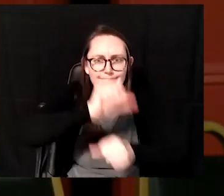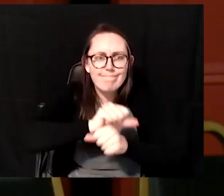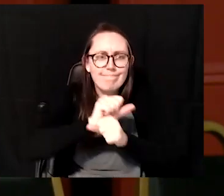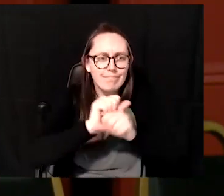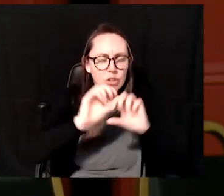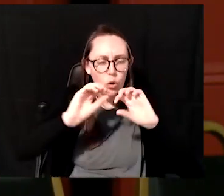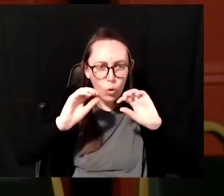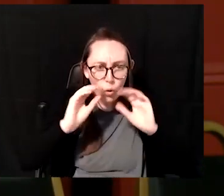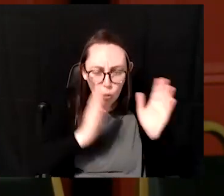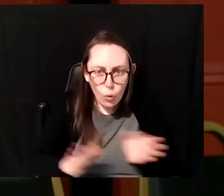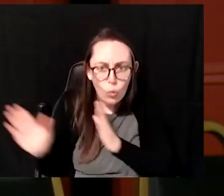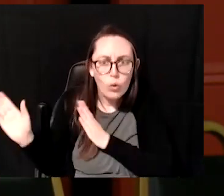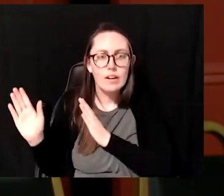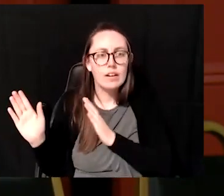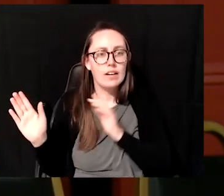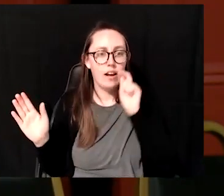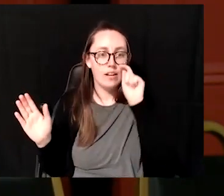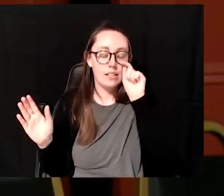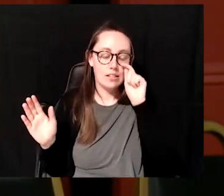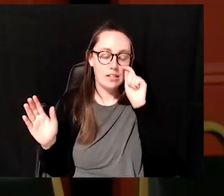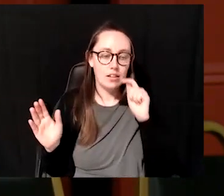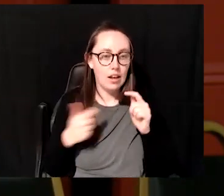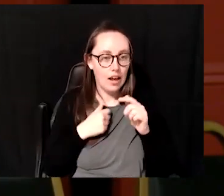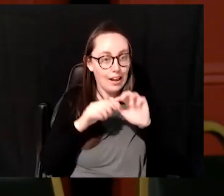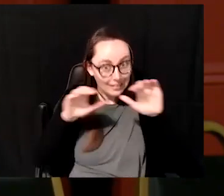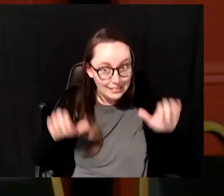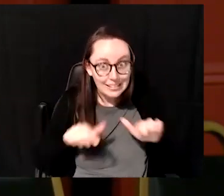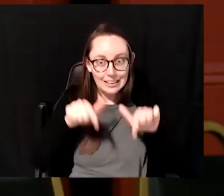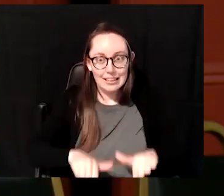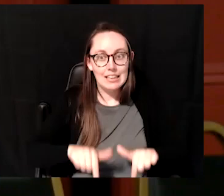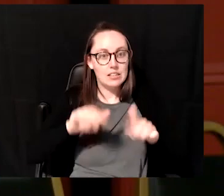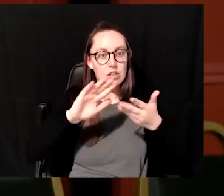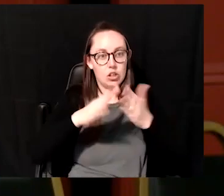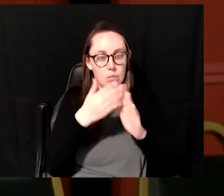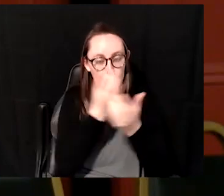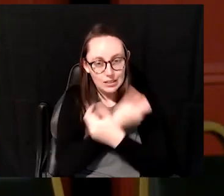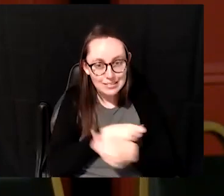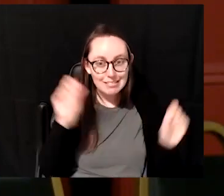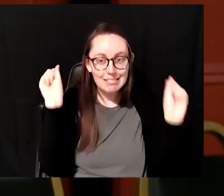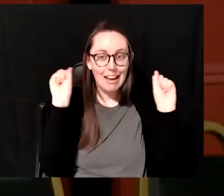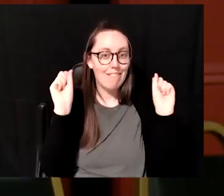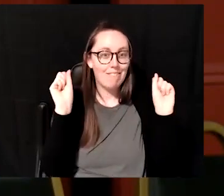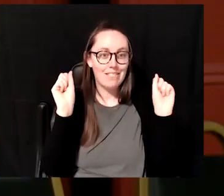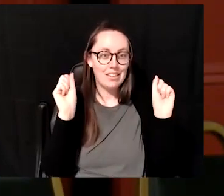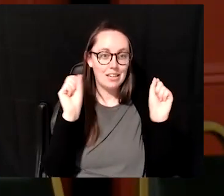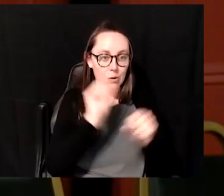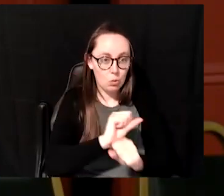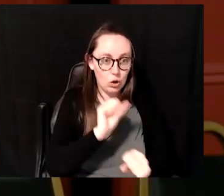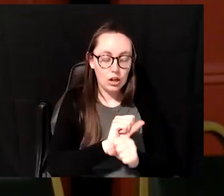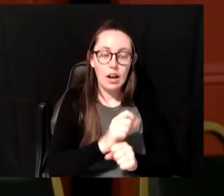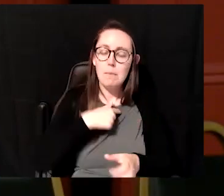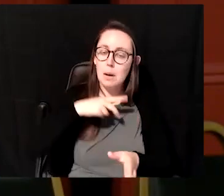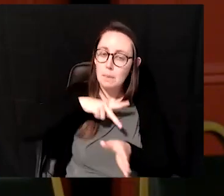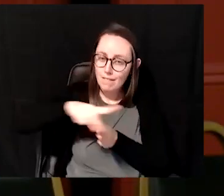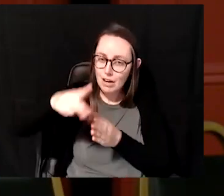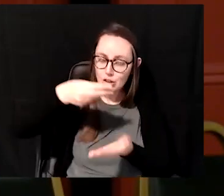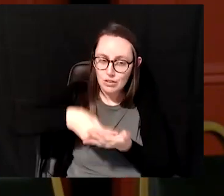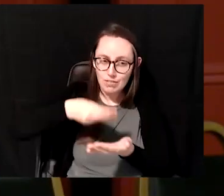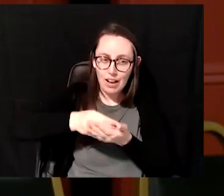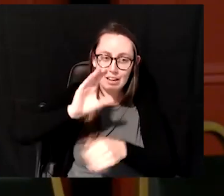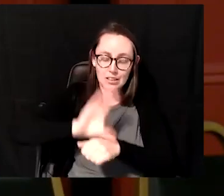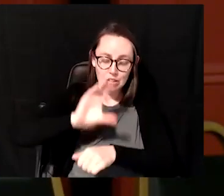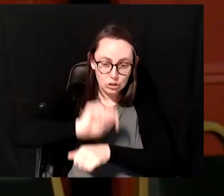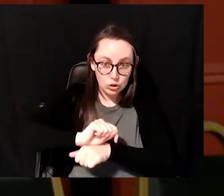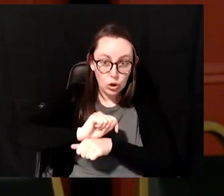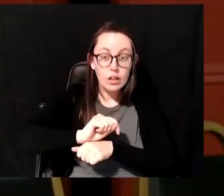town doing immense amounts of community safety work also I'm a professional Finance consultant receiving one-time